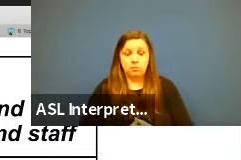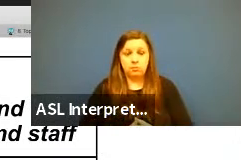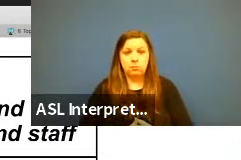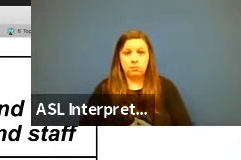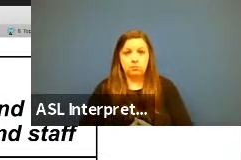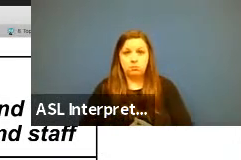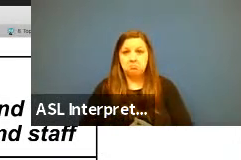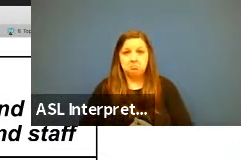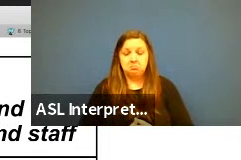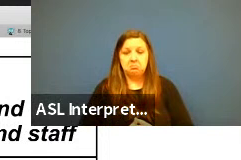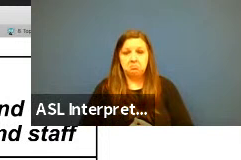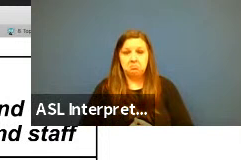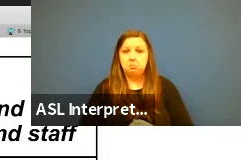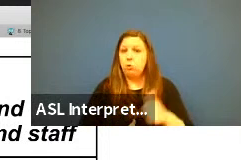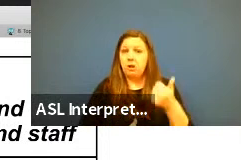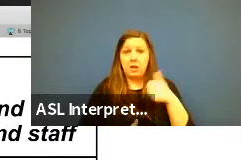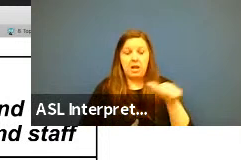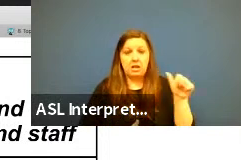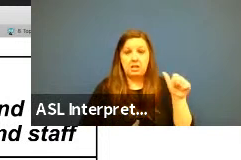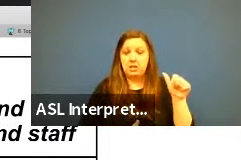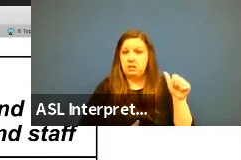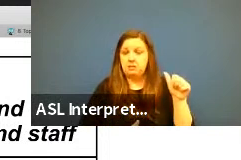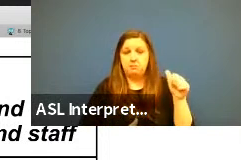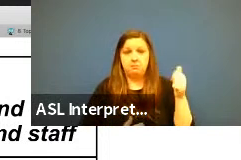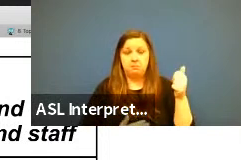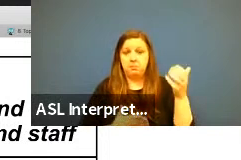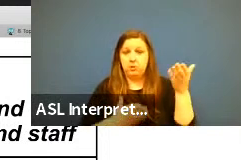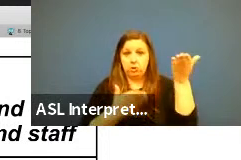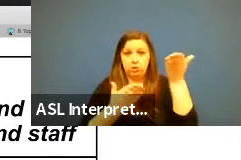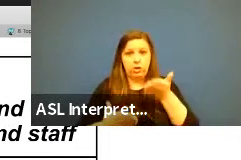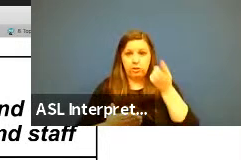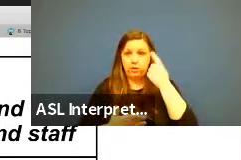or any suggested changes?